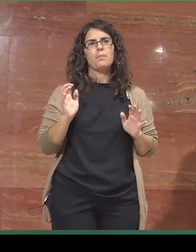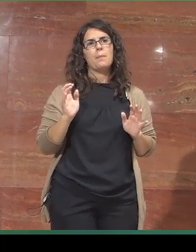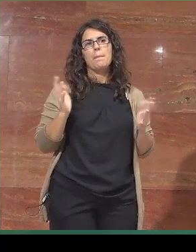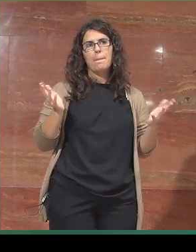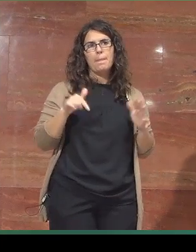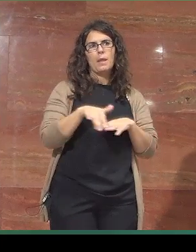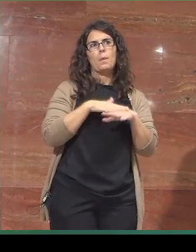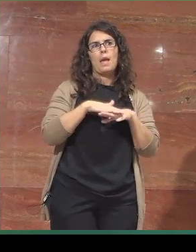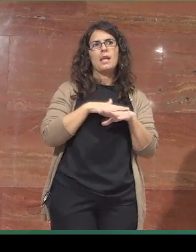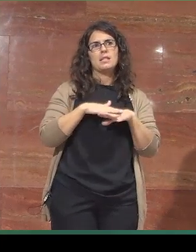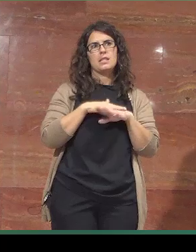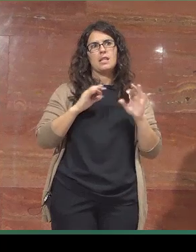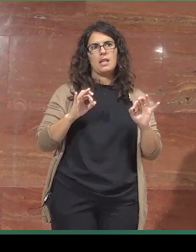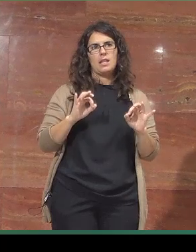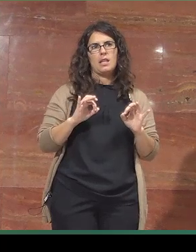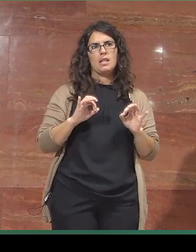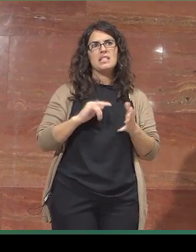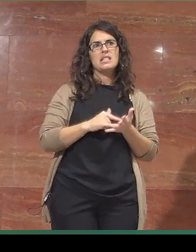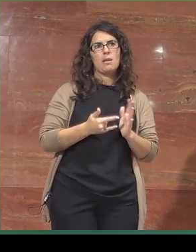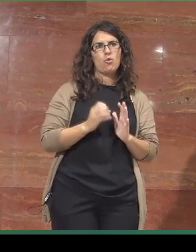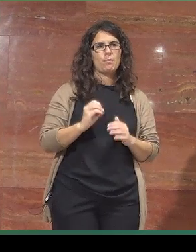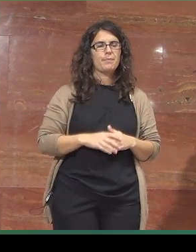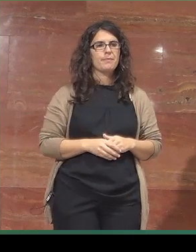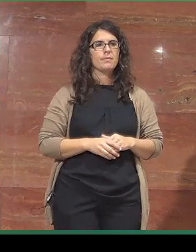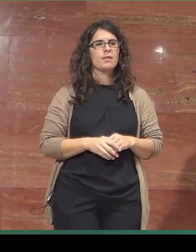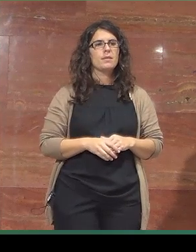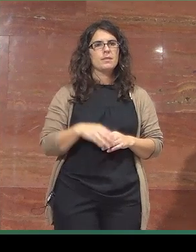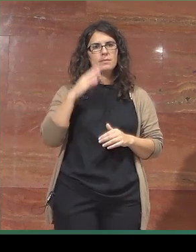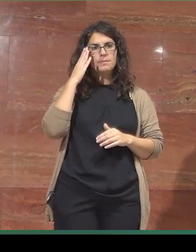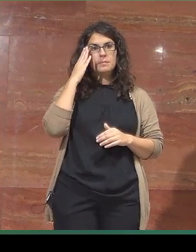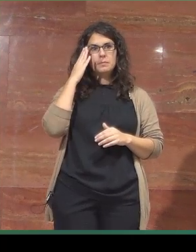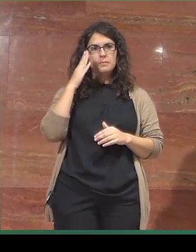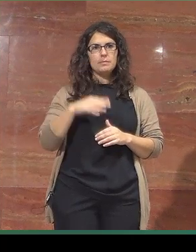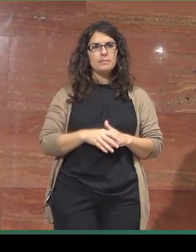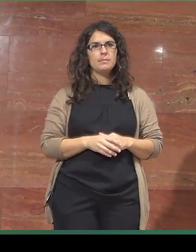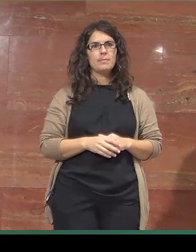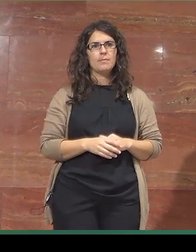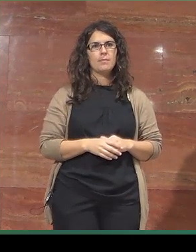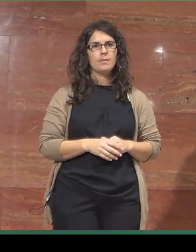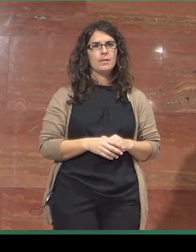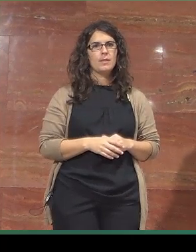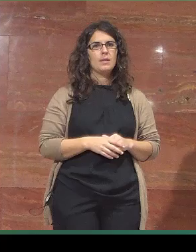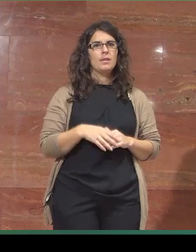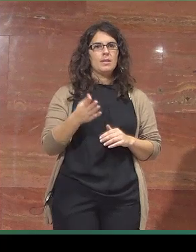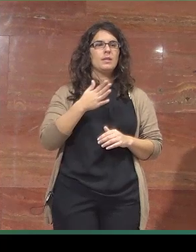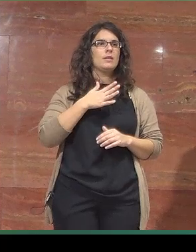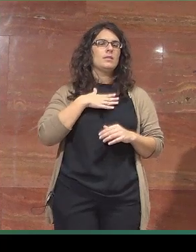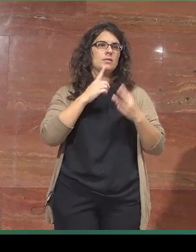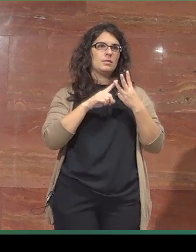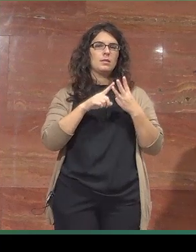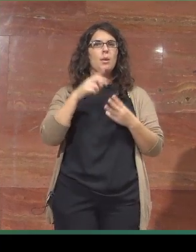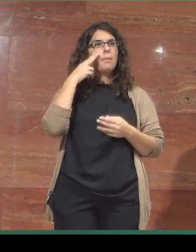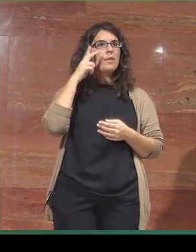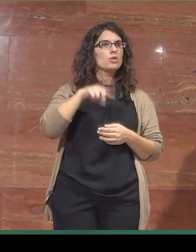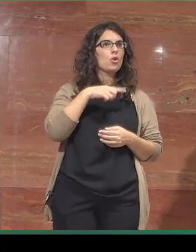are afraid or we are not afraid, and then we can read it or we cannot read it. Then come the other